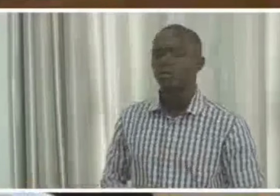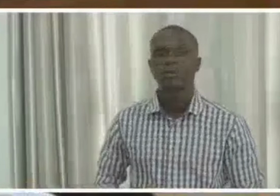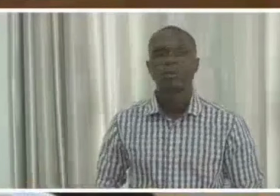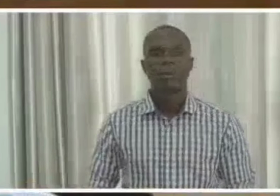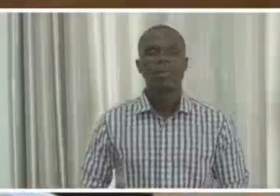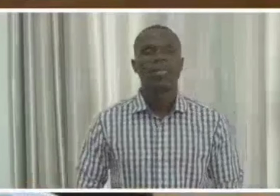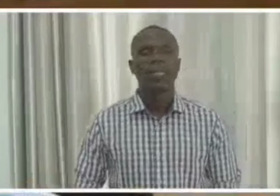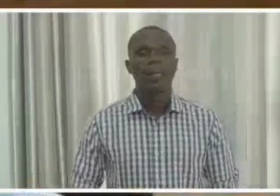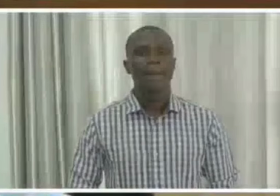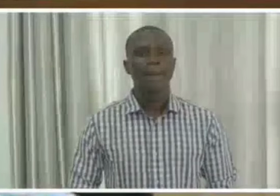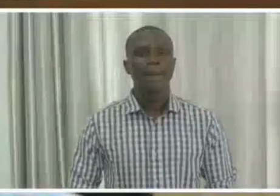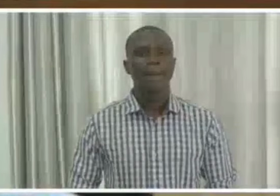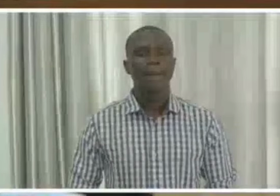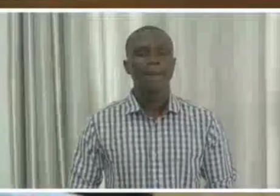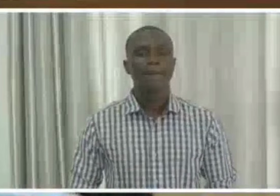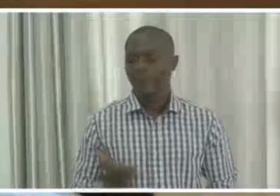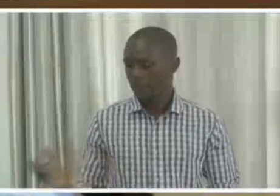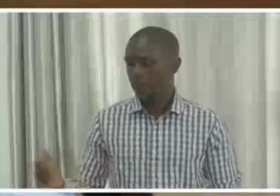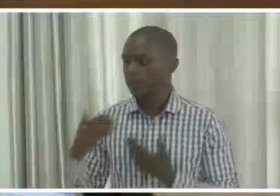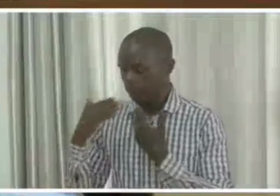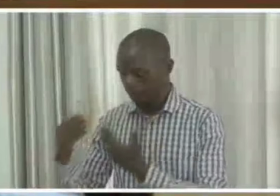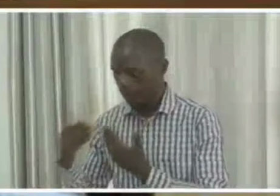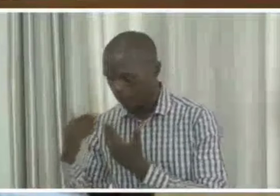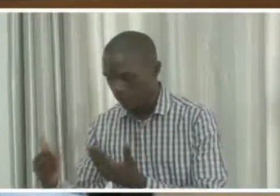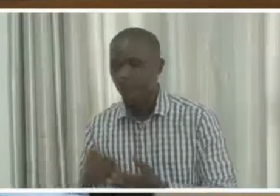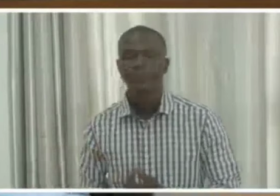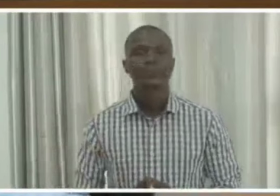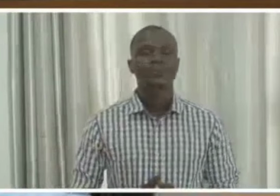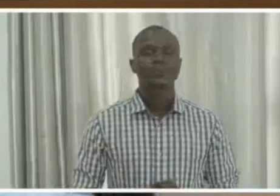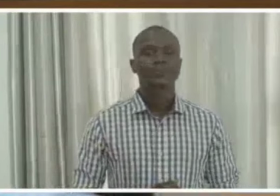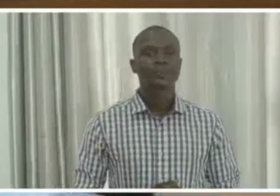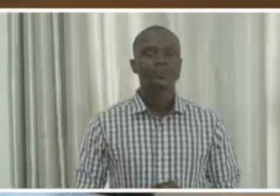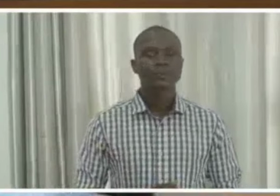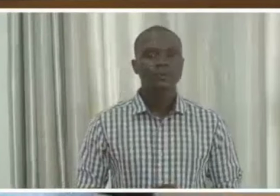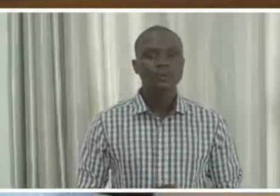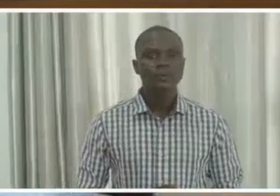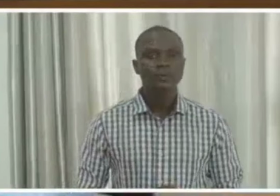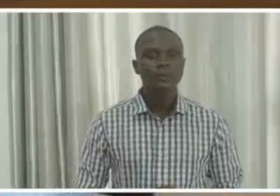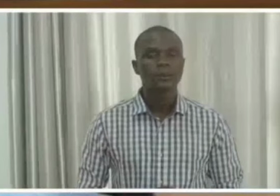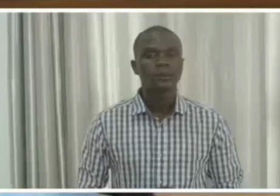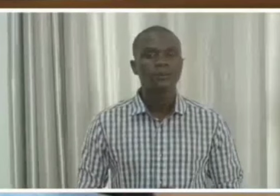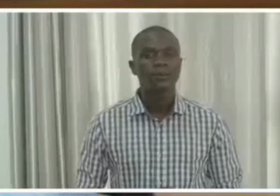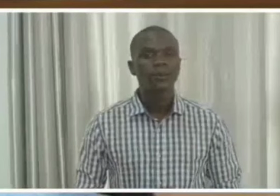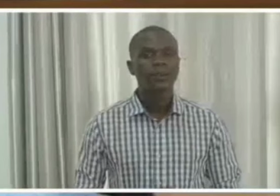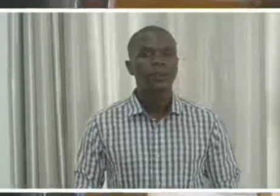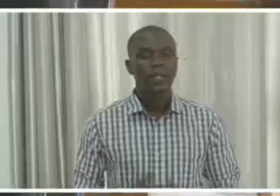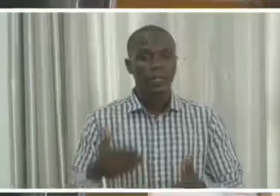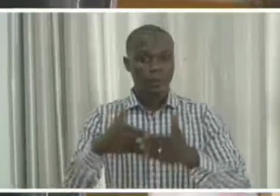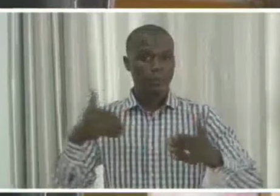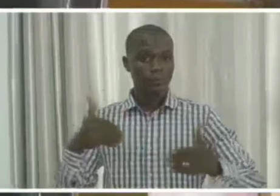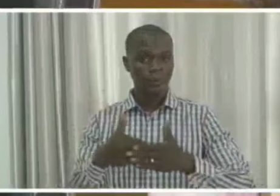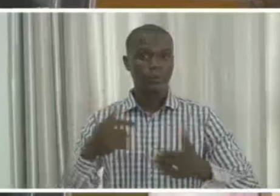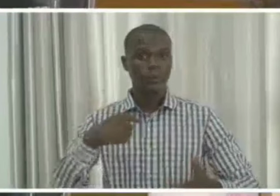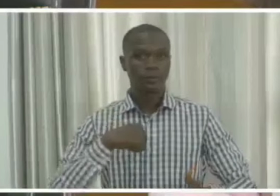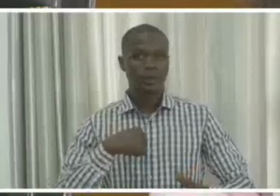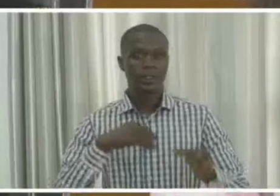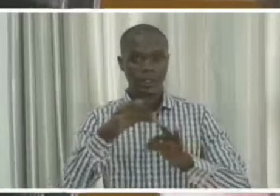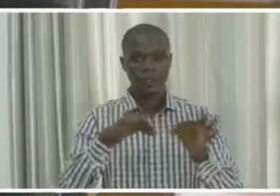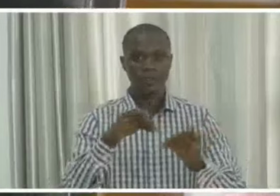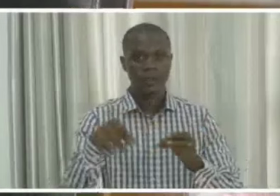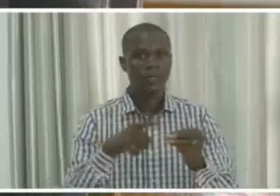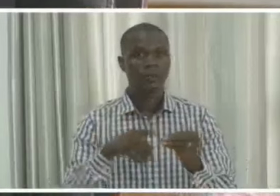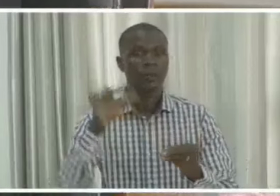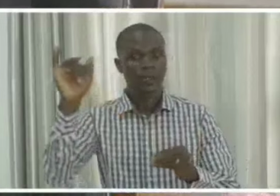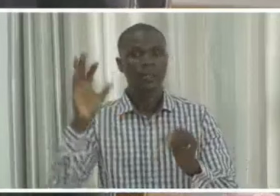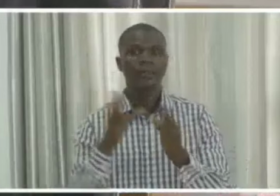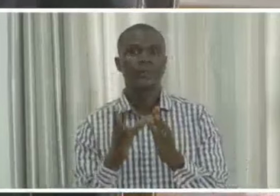Thank you very much, Mr. Minister. So, before I talk about COP, I want to explain to people then,